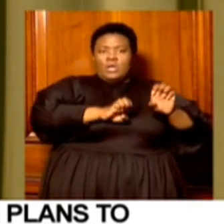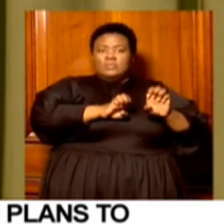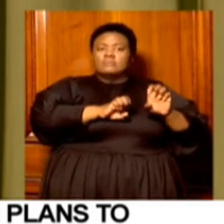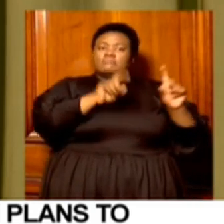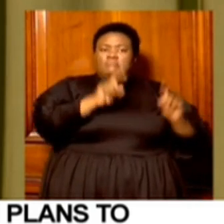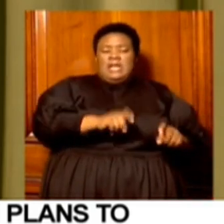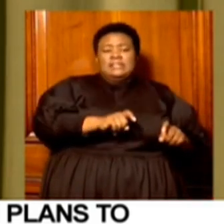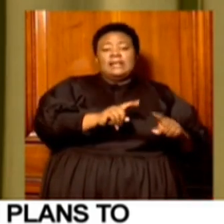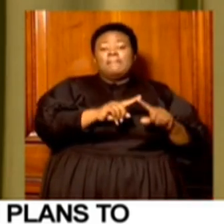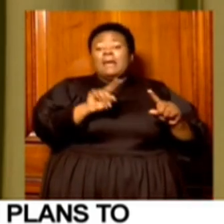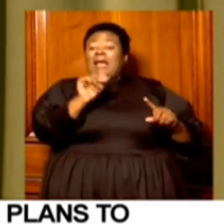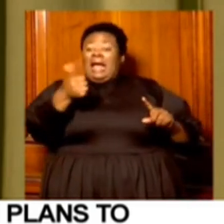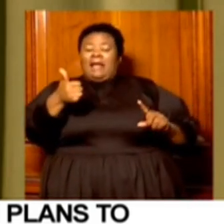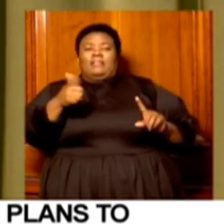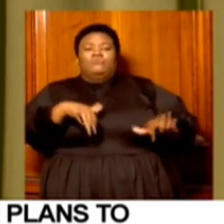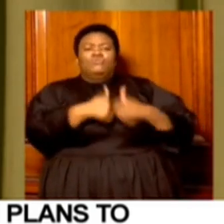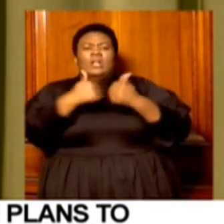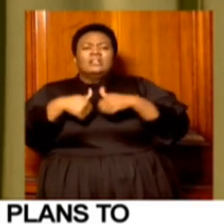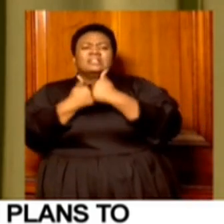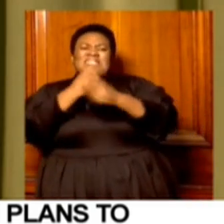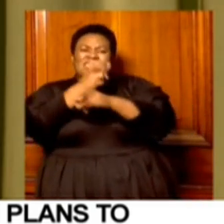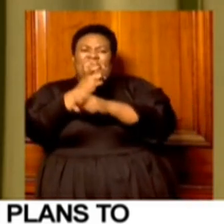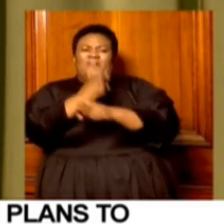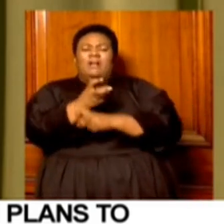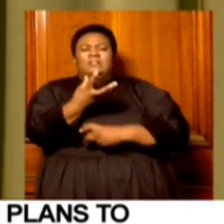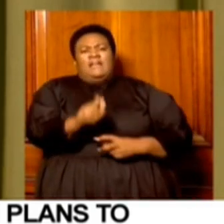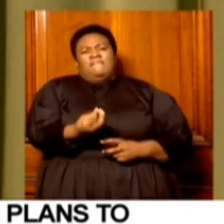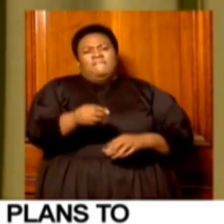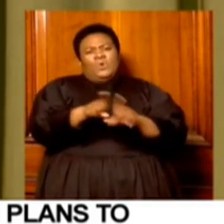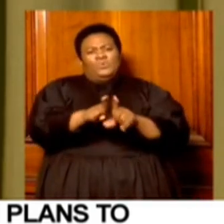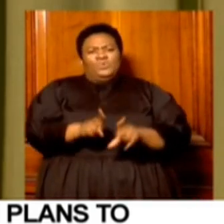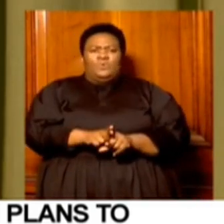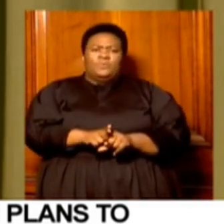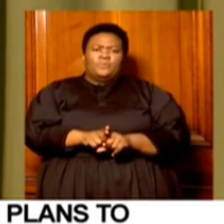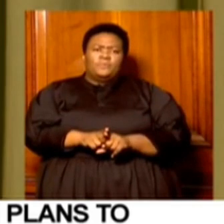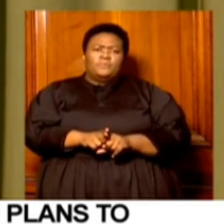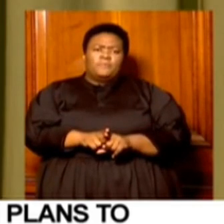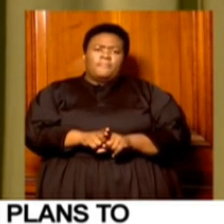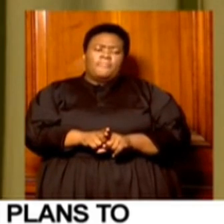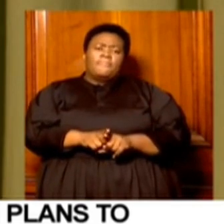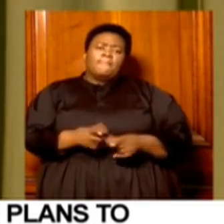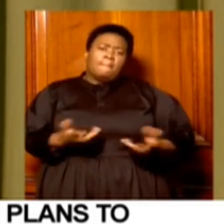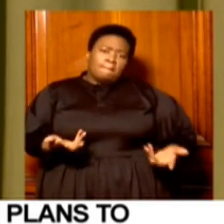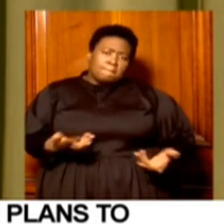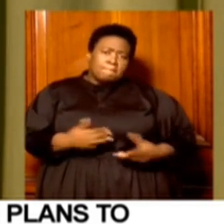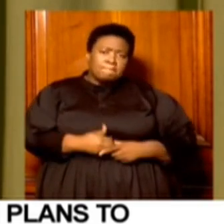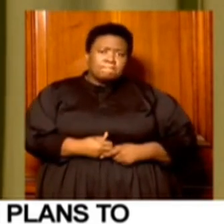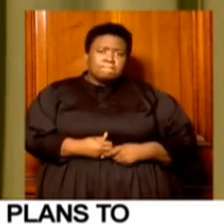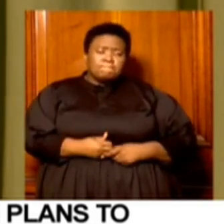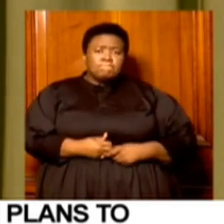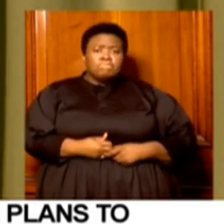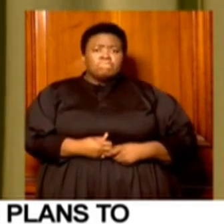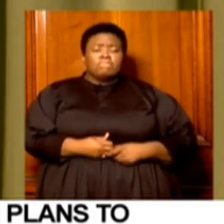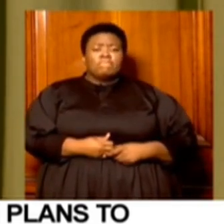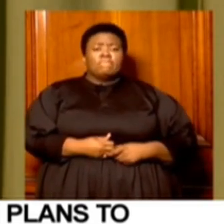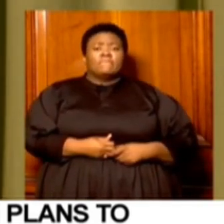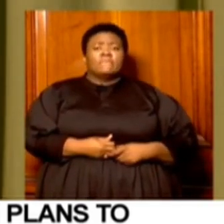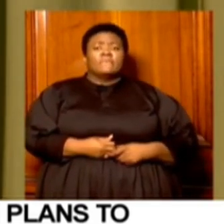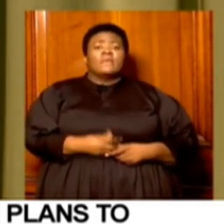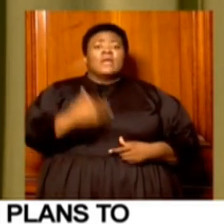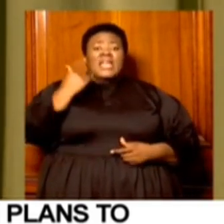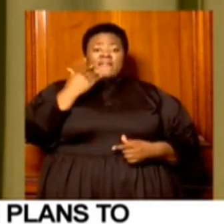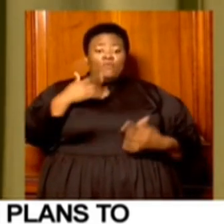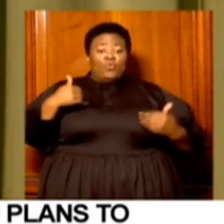with other difficult challenges in our horizon and all of that. And we will miss a point if we